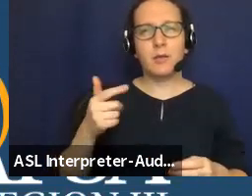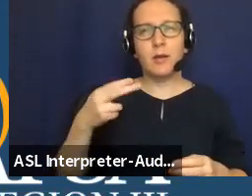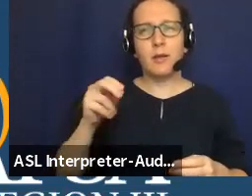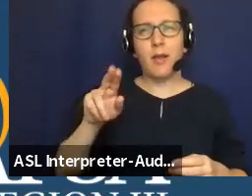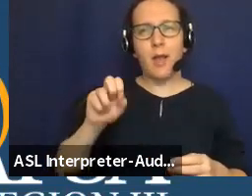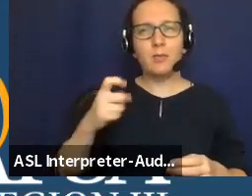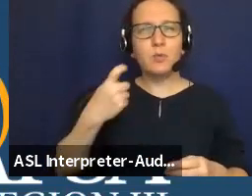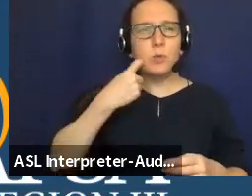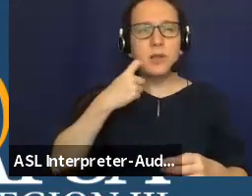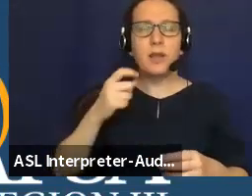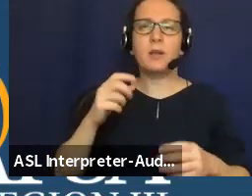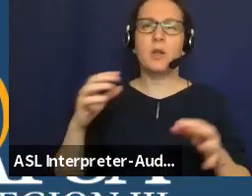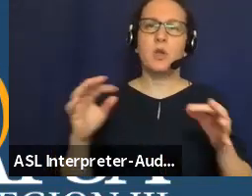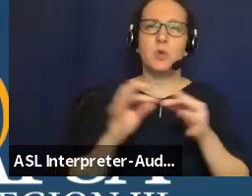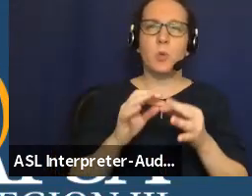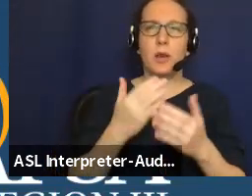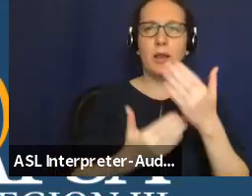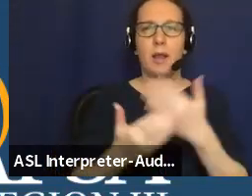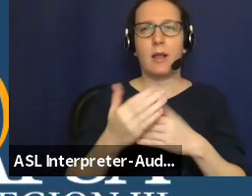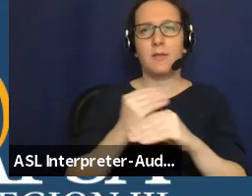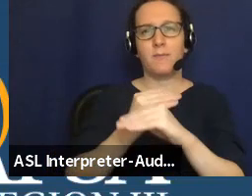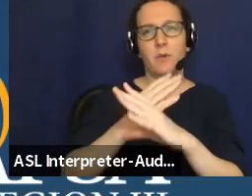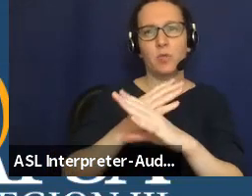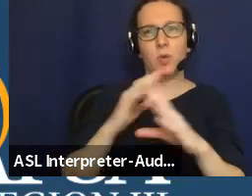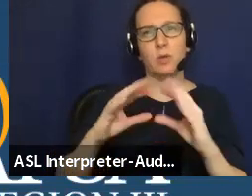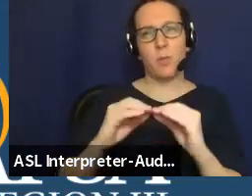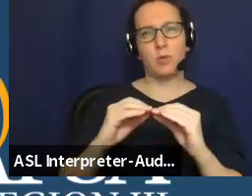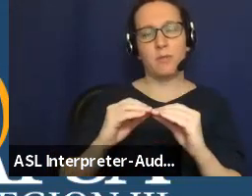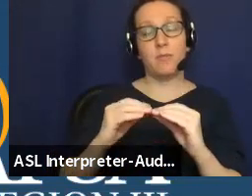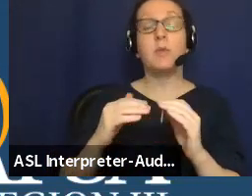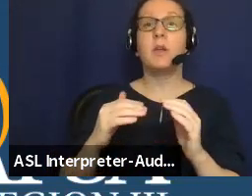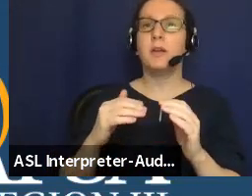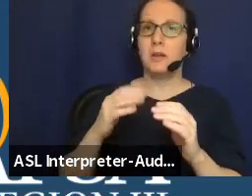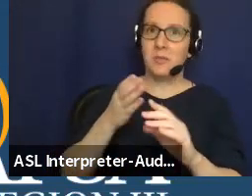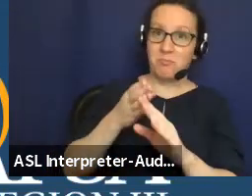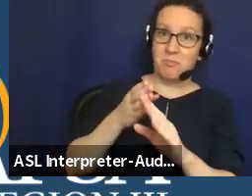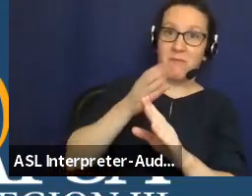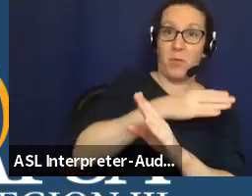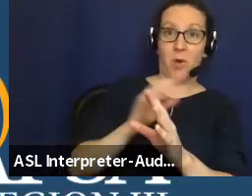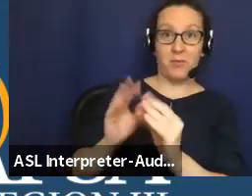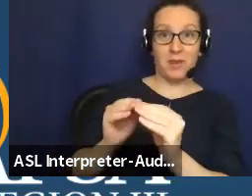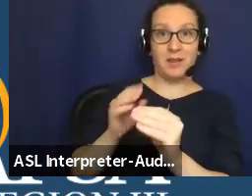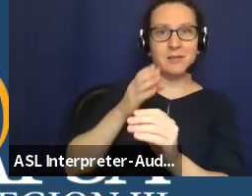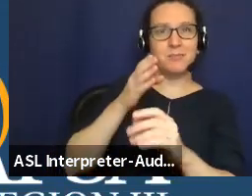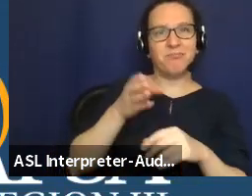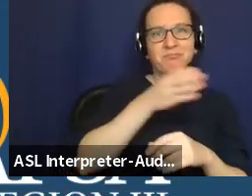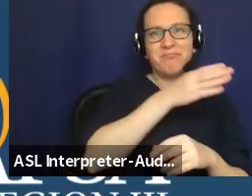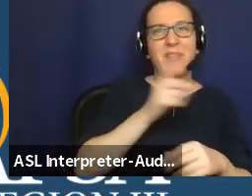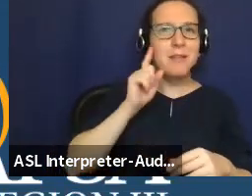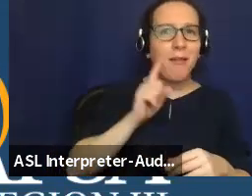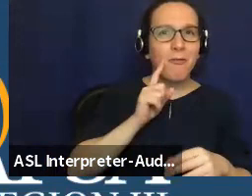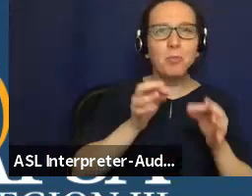and we often set up test meetings with our deaf presenters, with